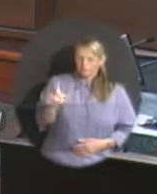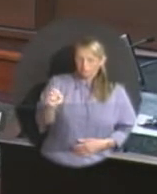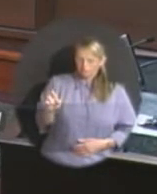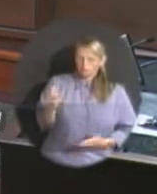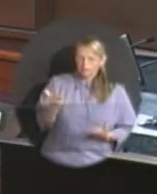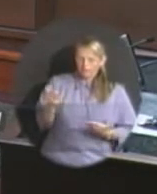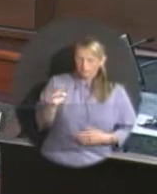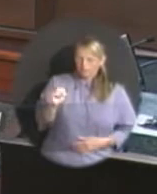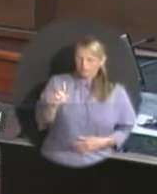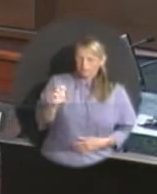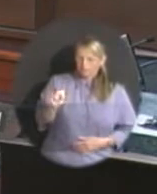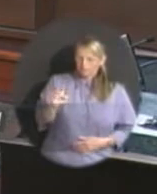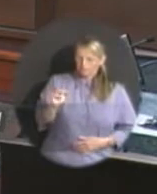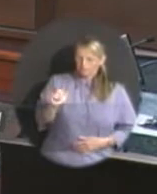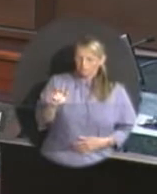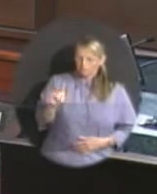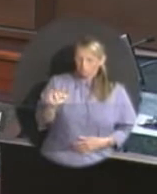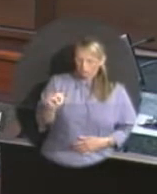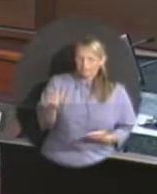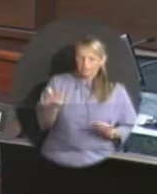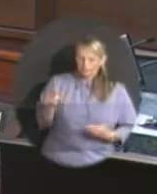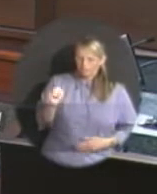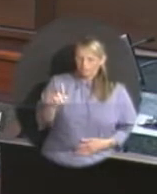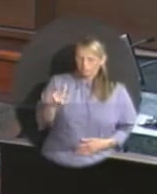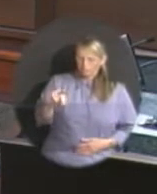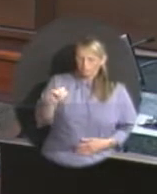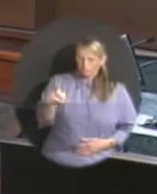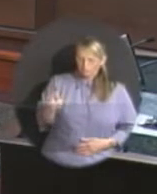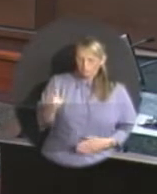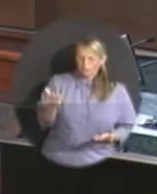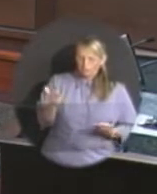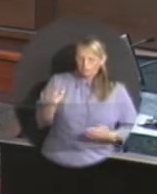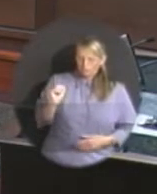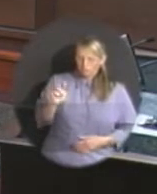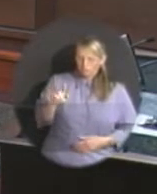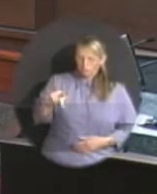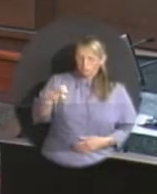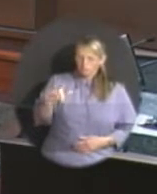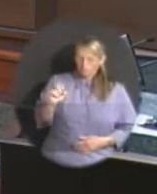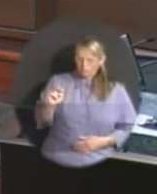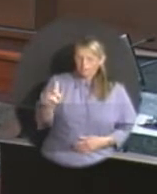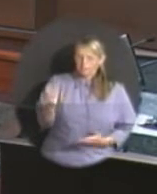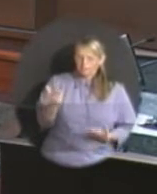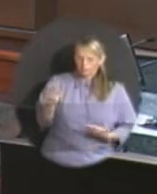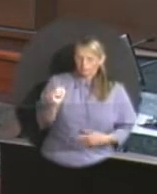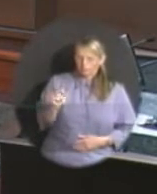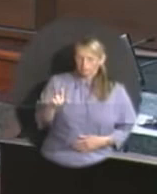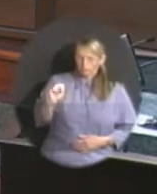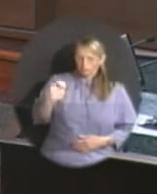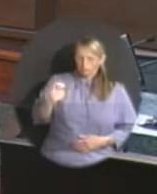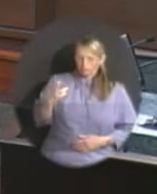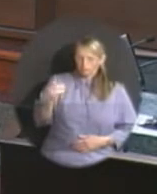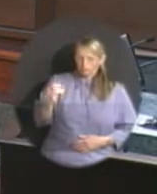Here. Mr. Parker? Here. Mr. Poland? Here. Mr. Shear? Here.